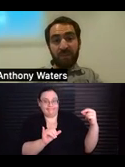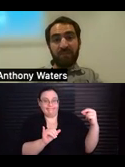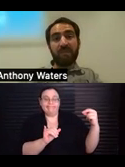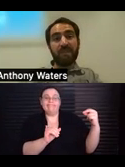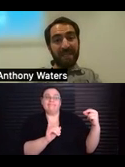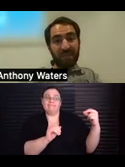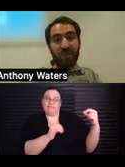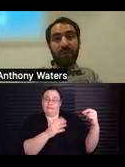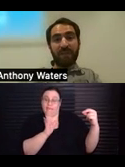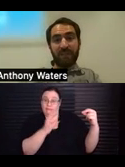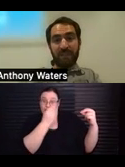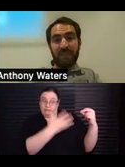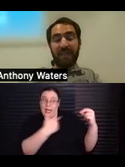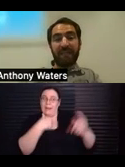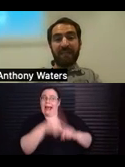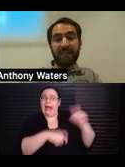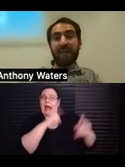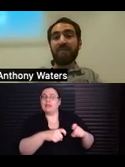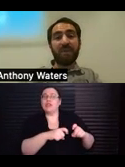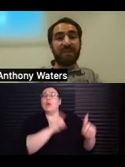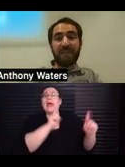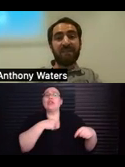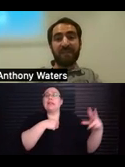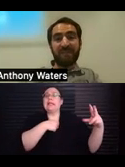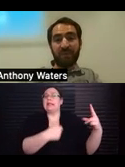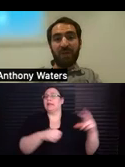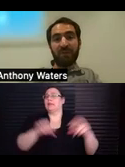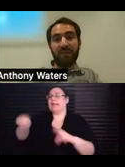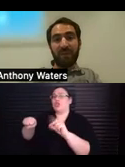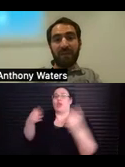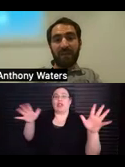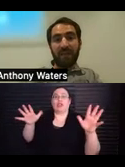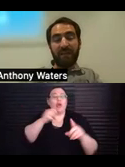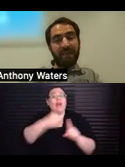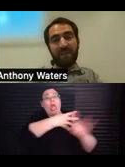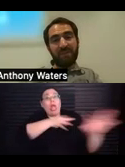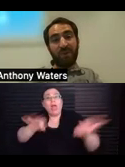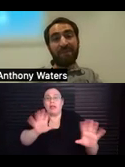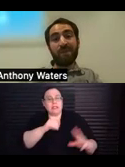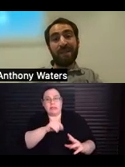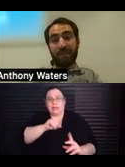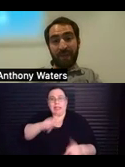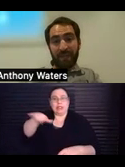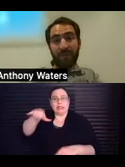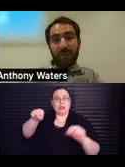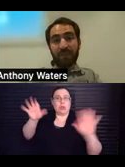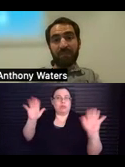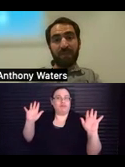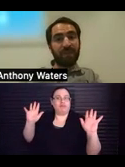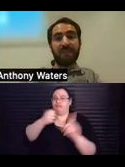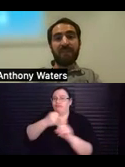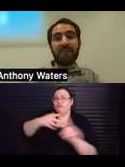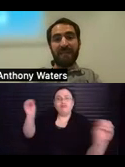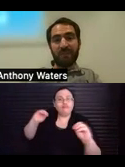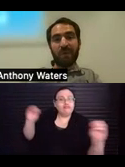ask you some yes, no questions, and you can just answer yes or no. And you don't have to elaborate on the question, but you